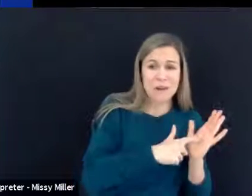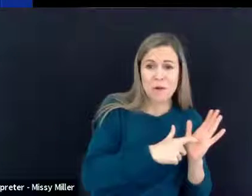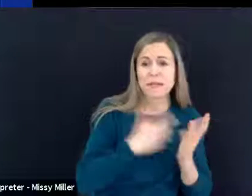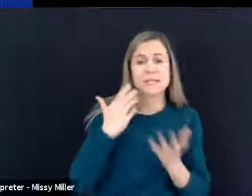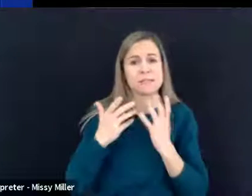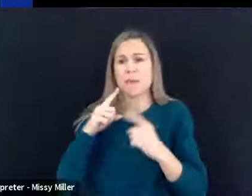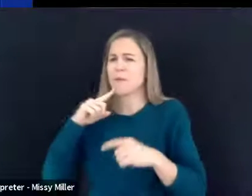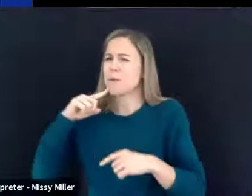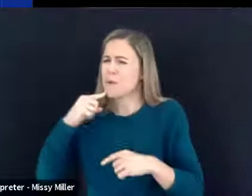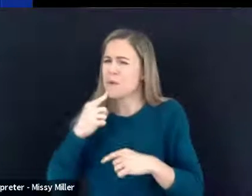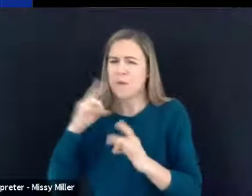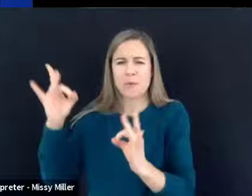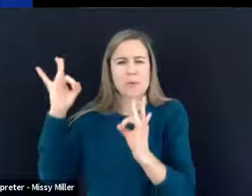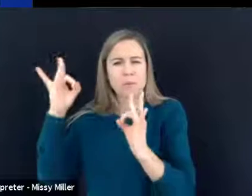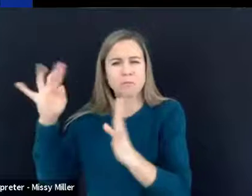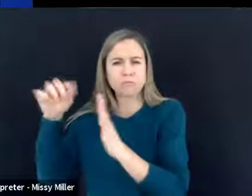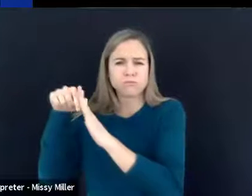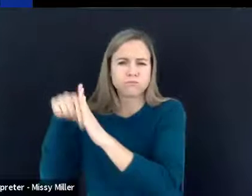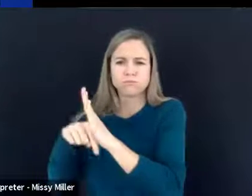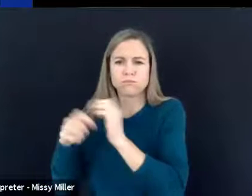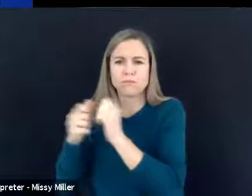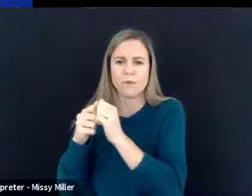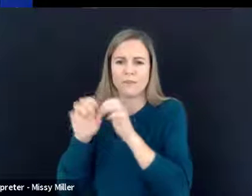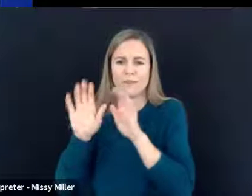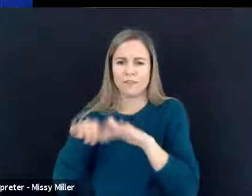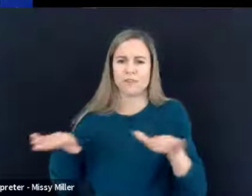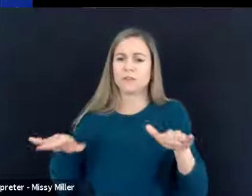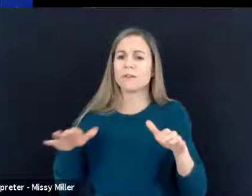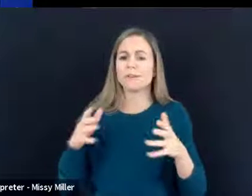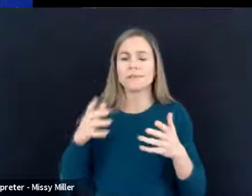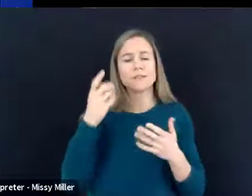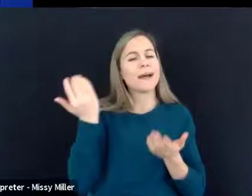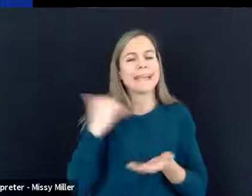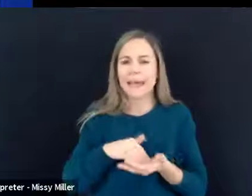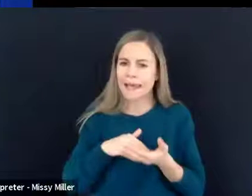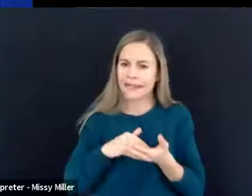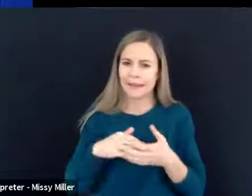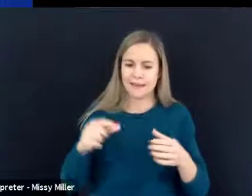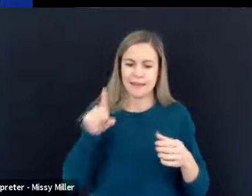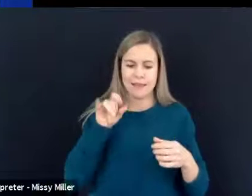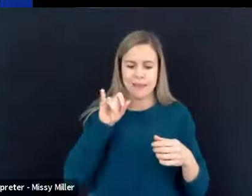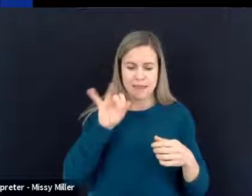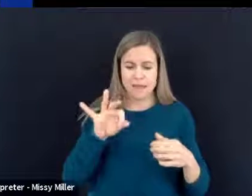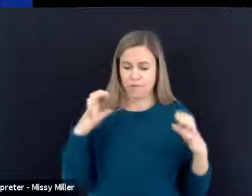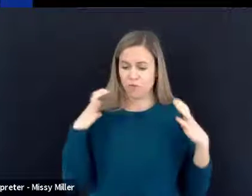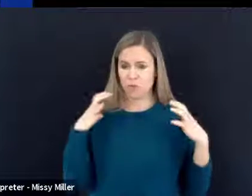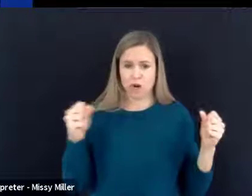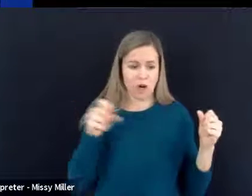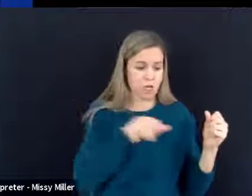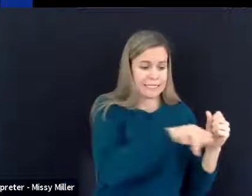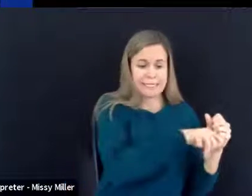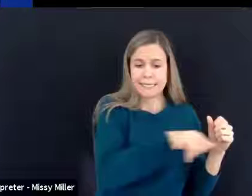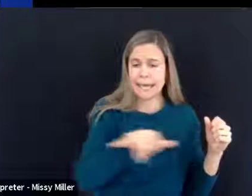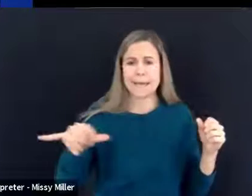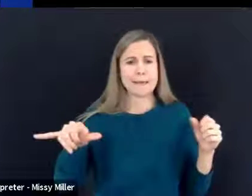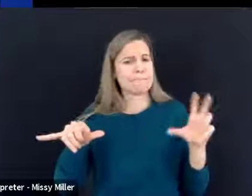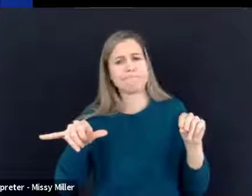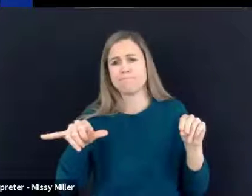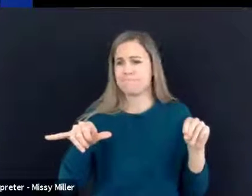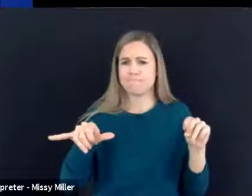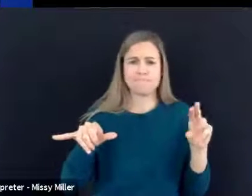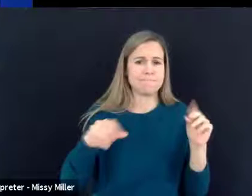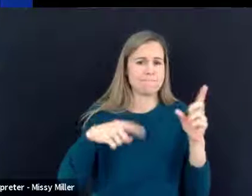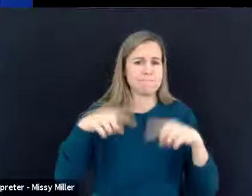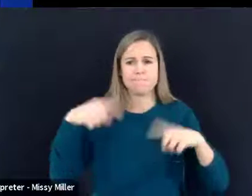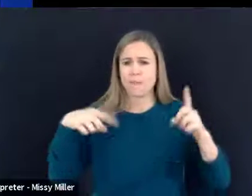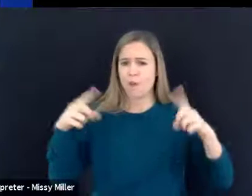in different children who have CHARGE syndrome. No one feature of all the things we've discussed is